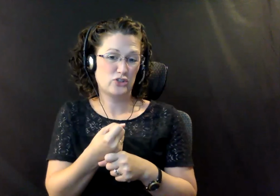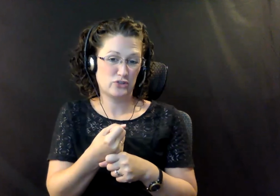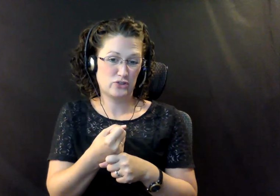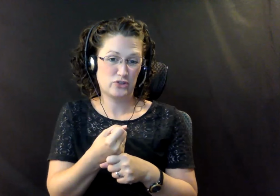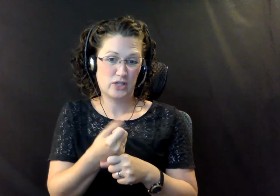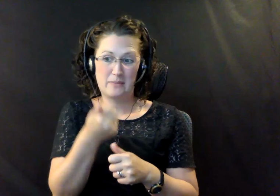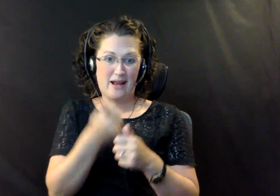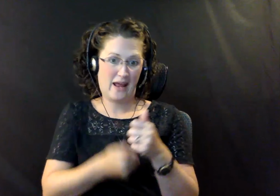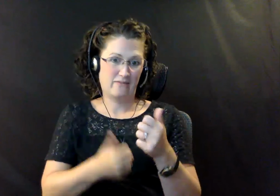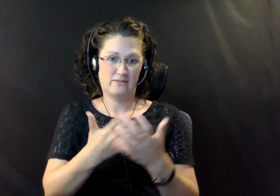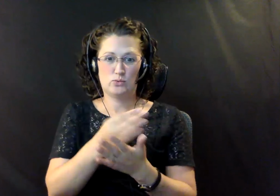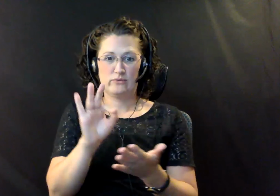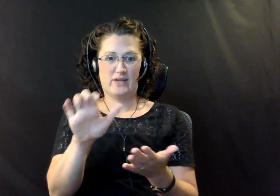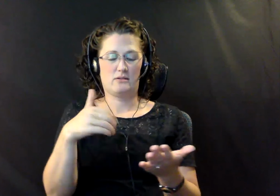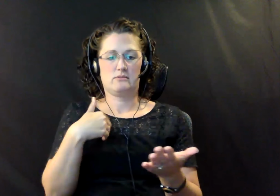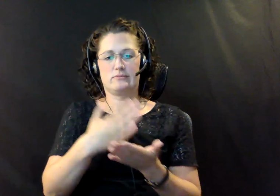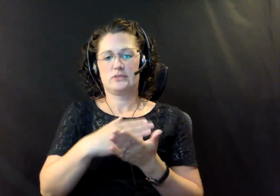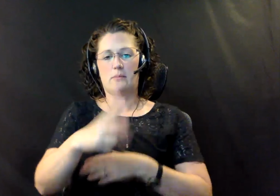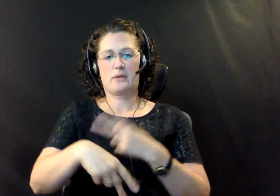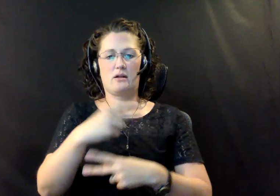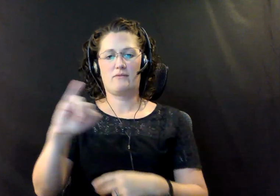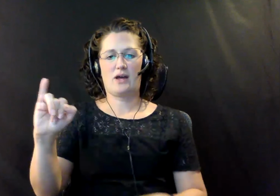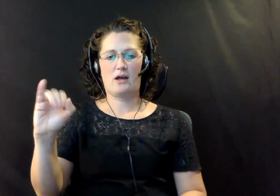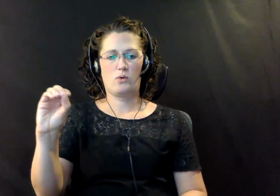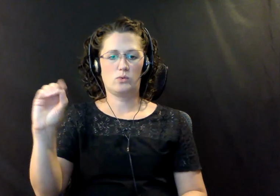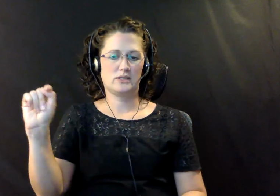door has some type of an IoT or